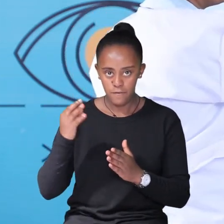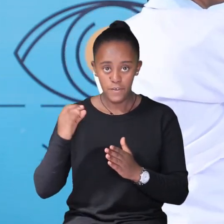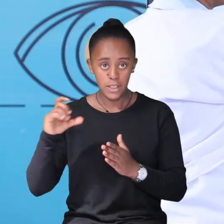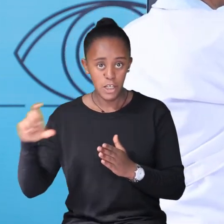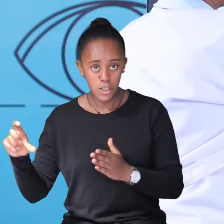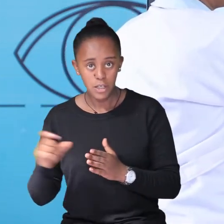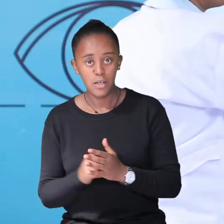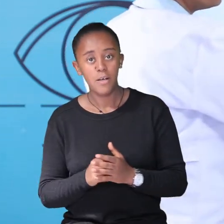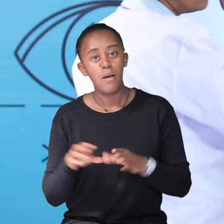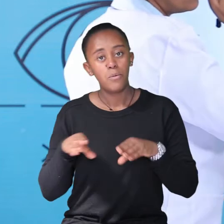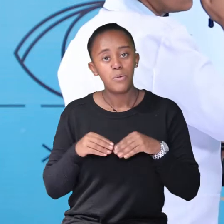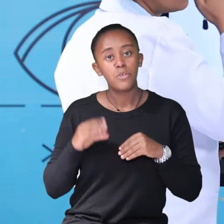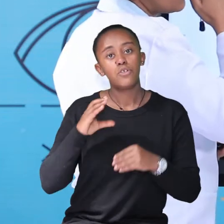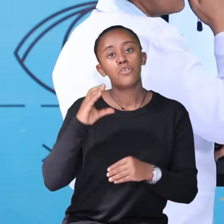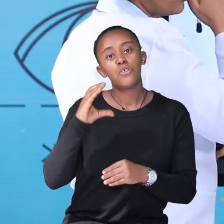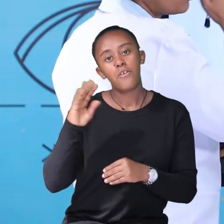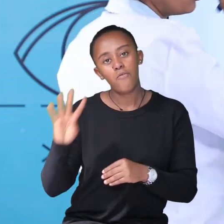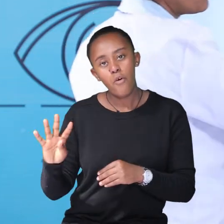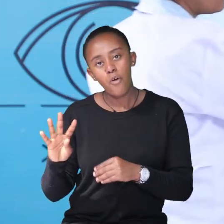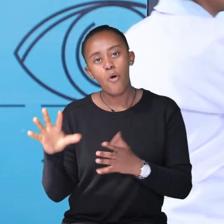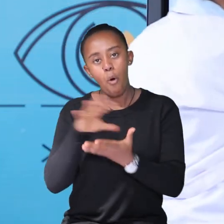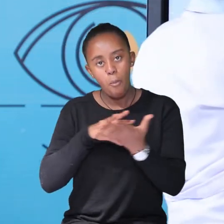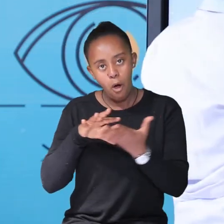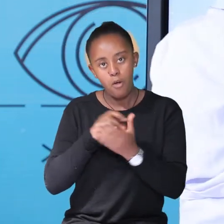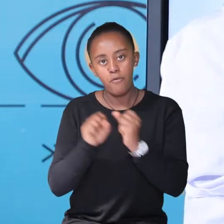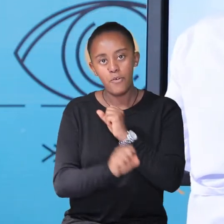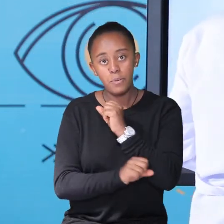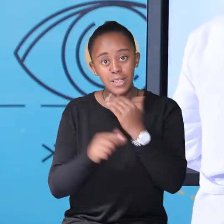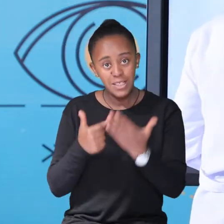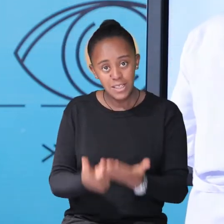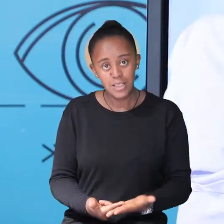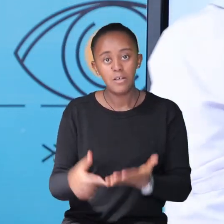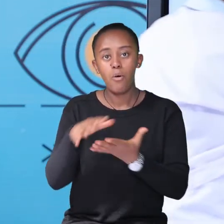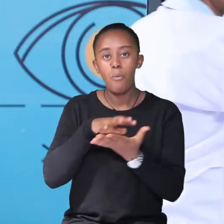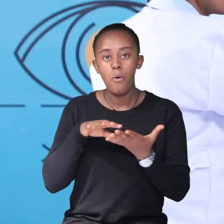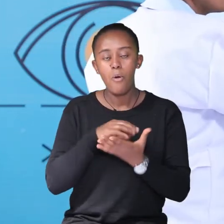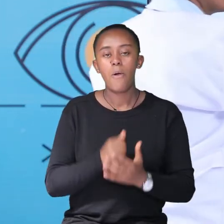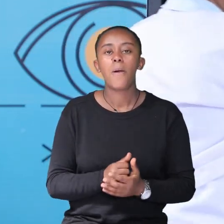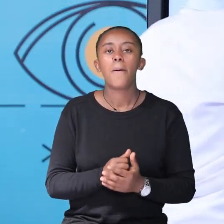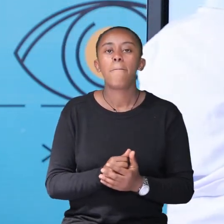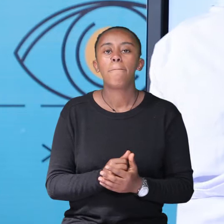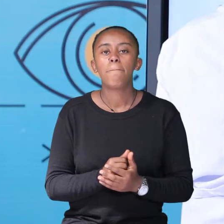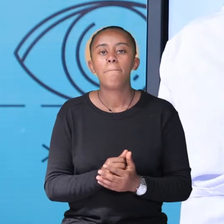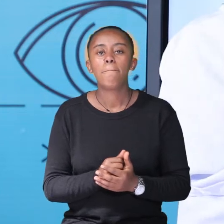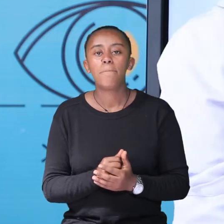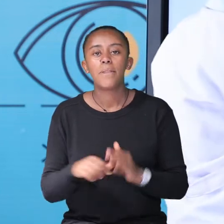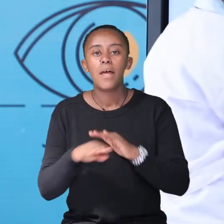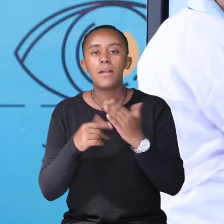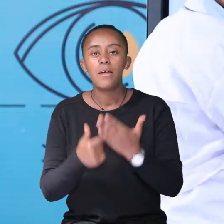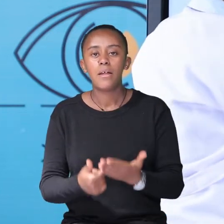absorbed, C4 compound will be formed. This compound diffused to bundle sheath cell and